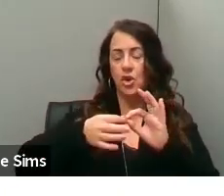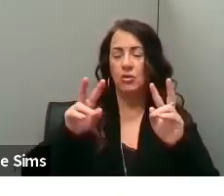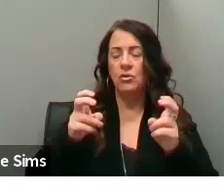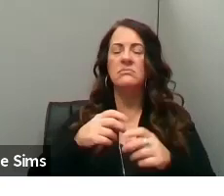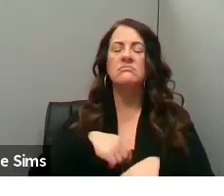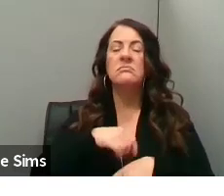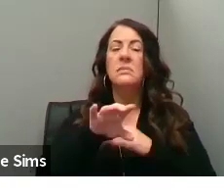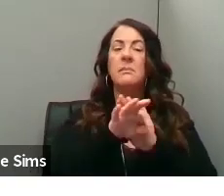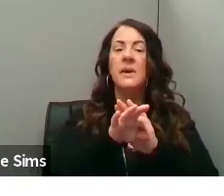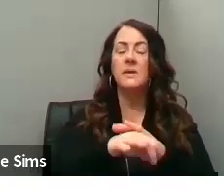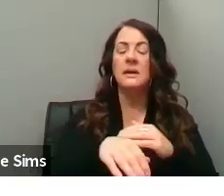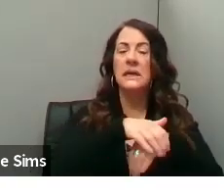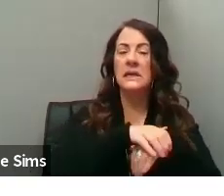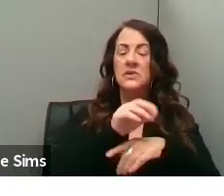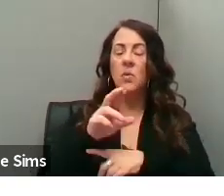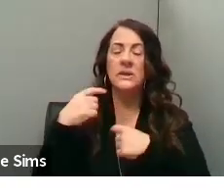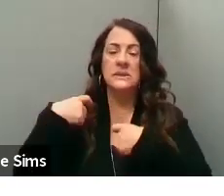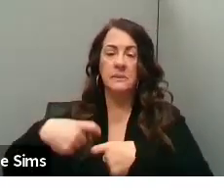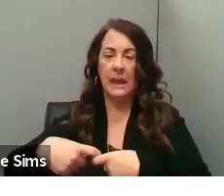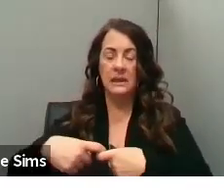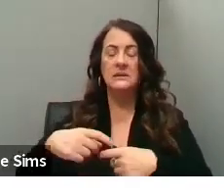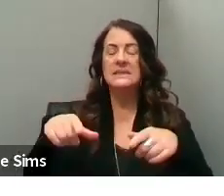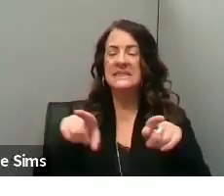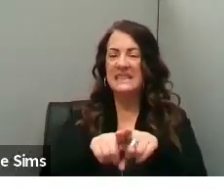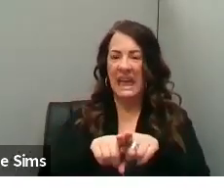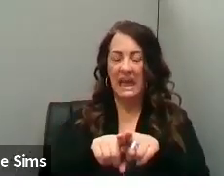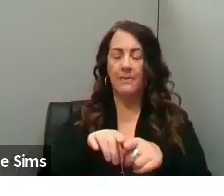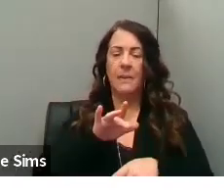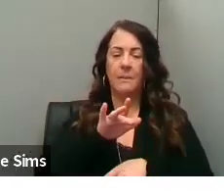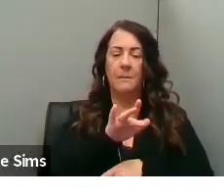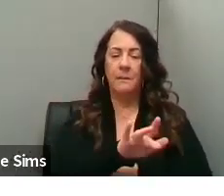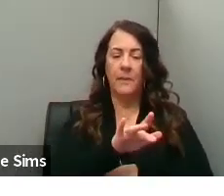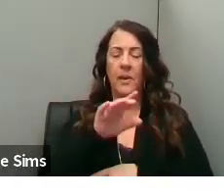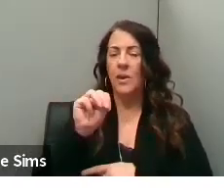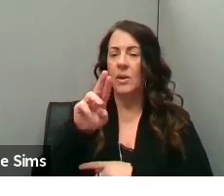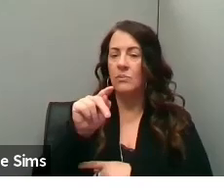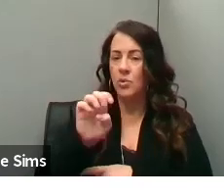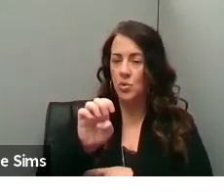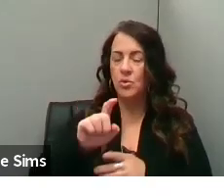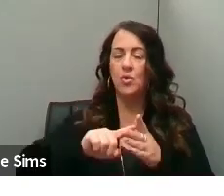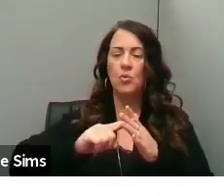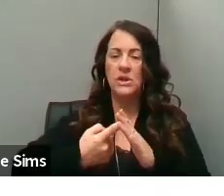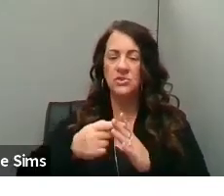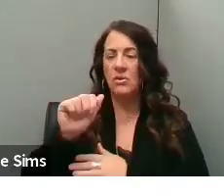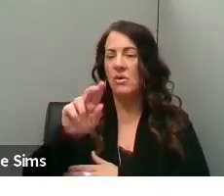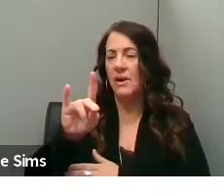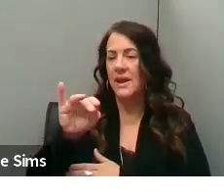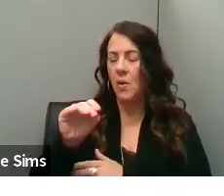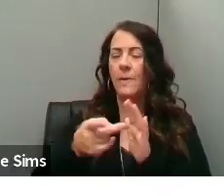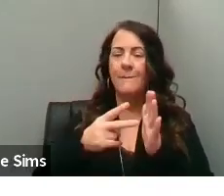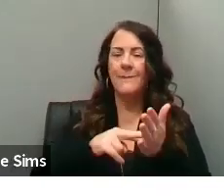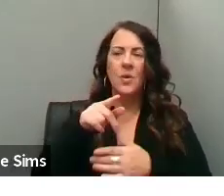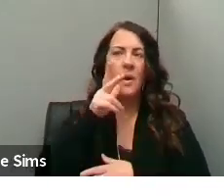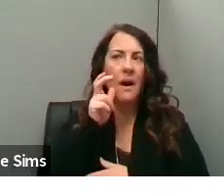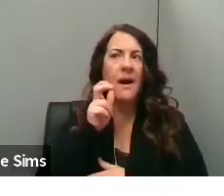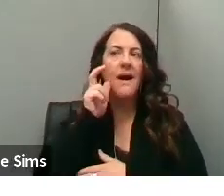then click the option at the bottom of the same menu that says Mute Original Audio. This will allow you to hear the presentation in